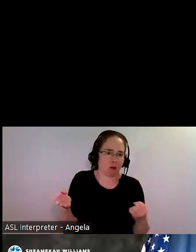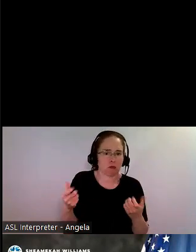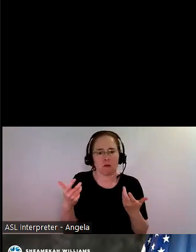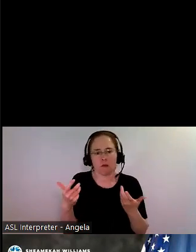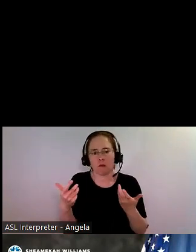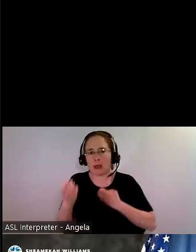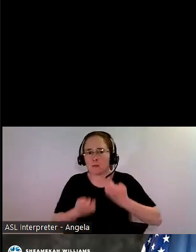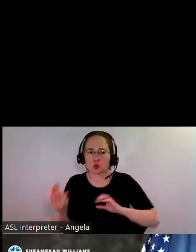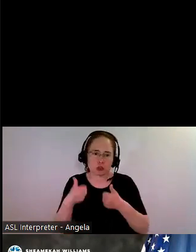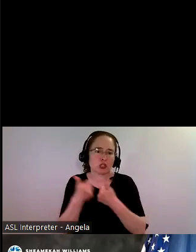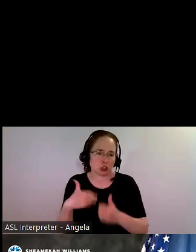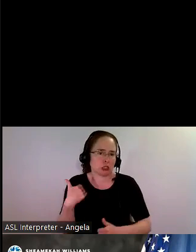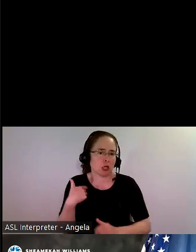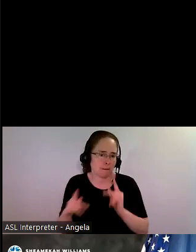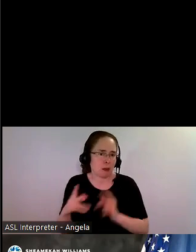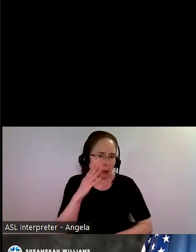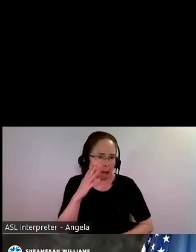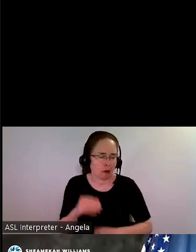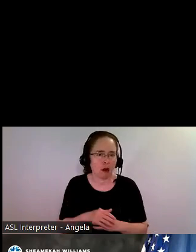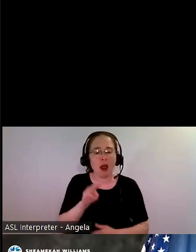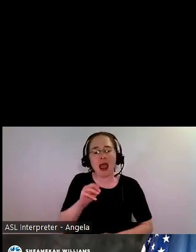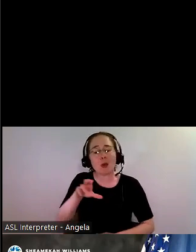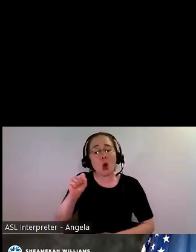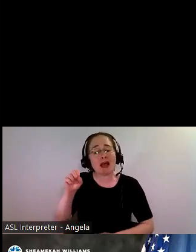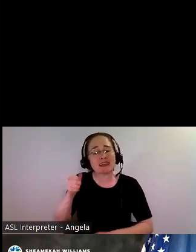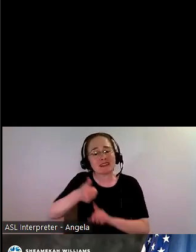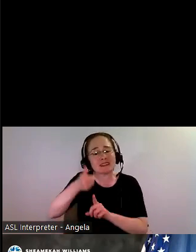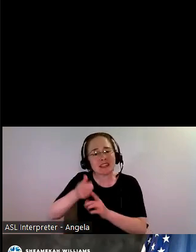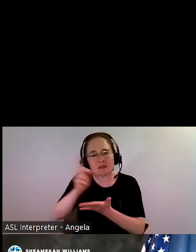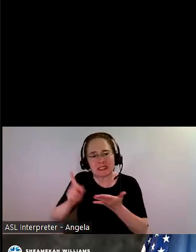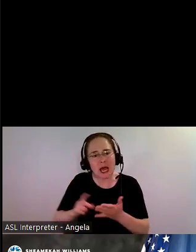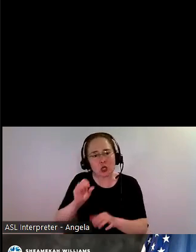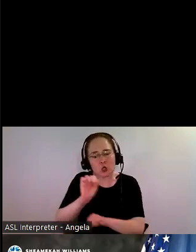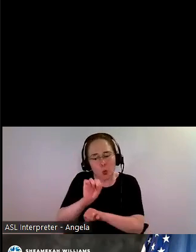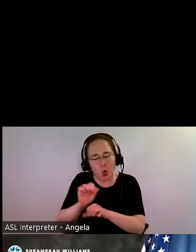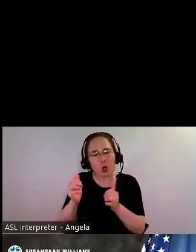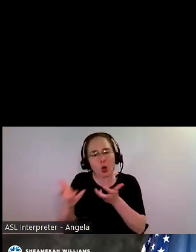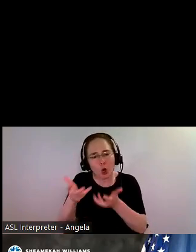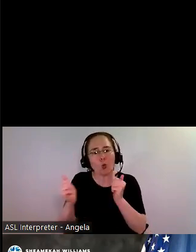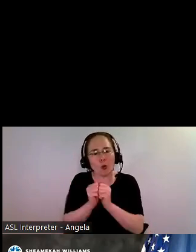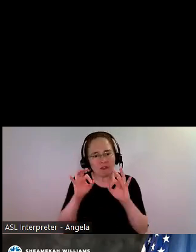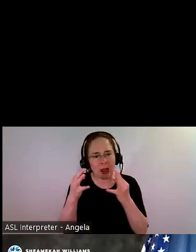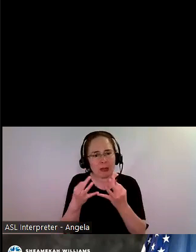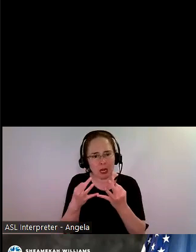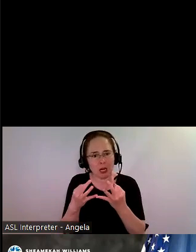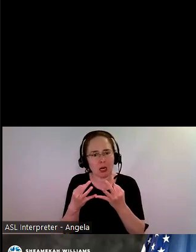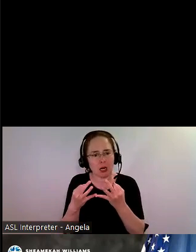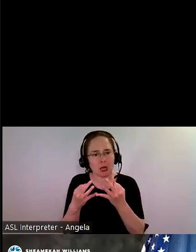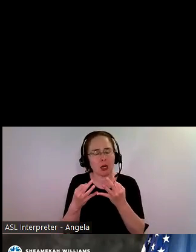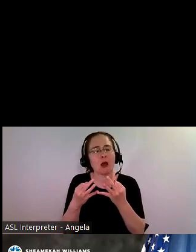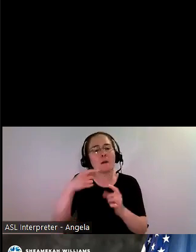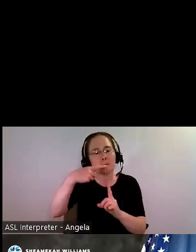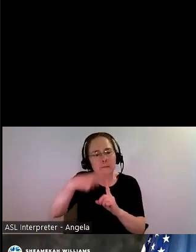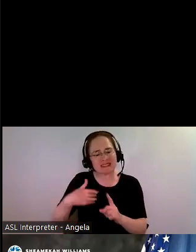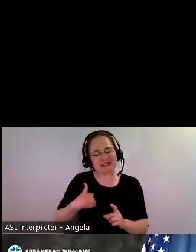that young people face. MRSS is designed to really work with the child, the family, as well as the